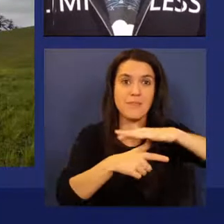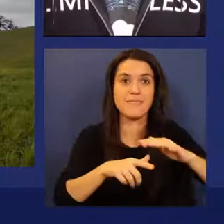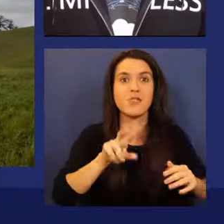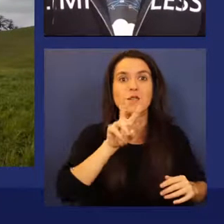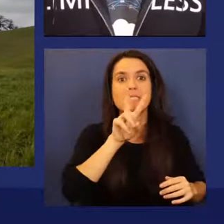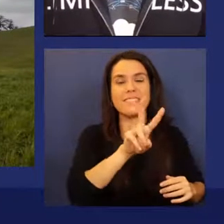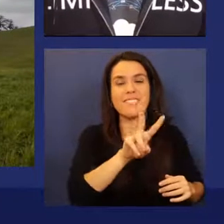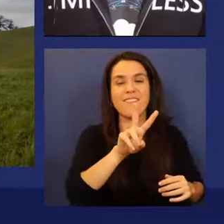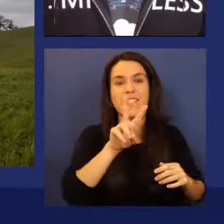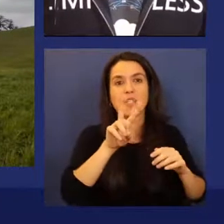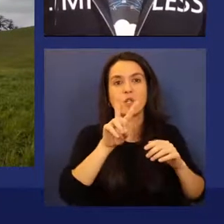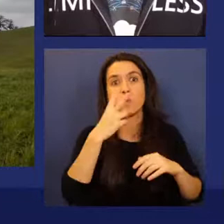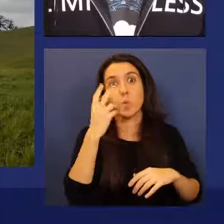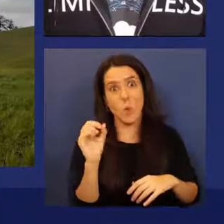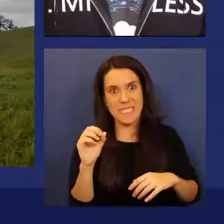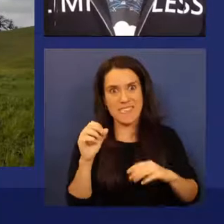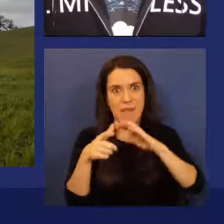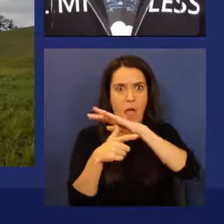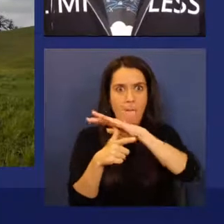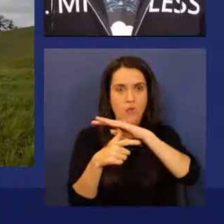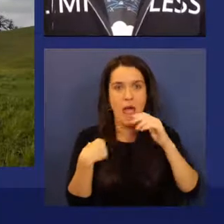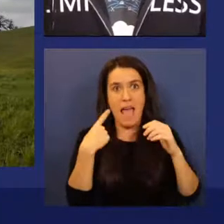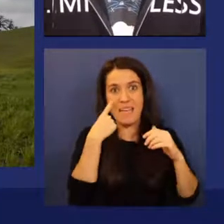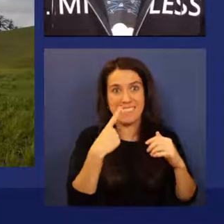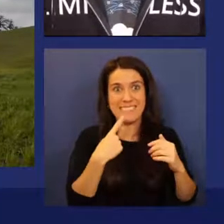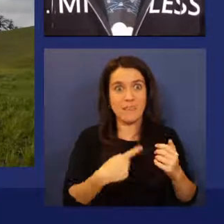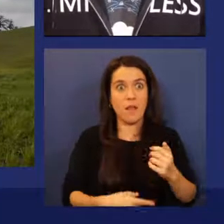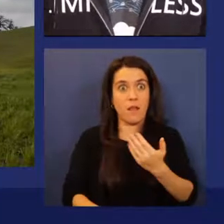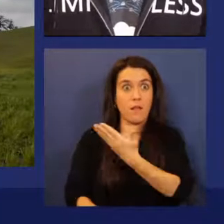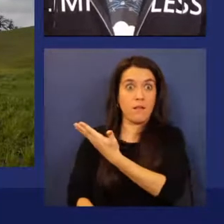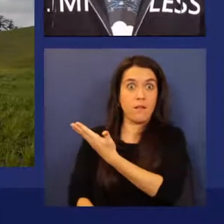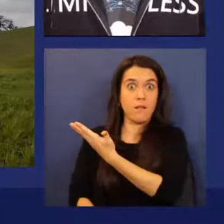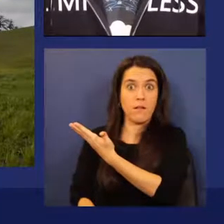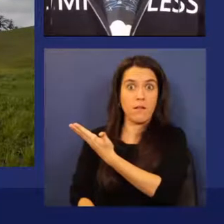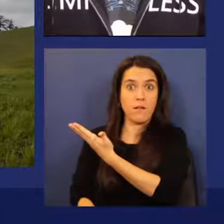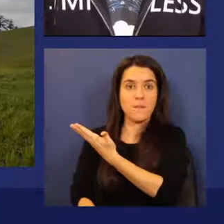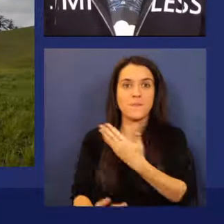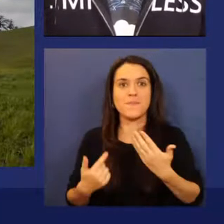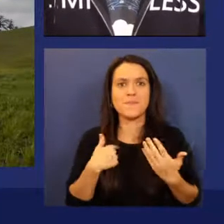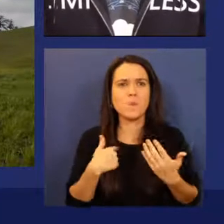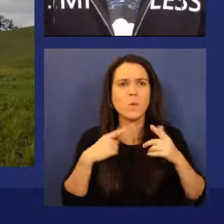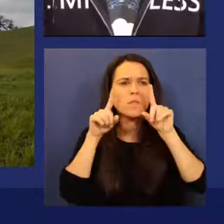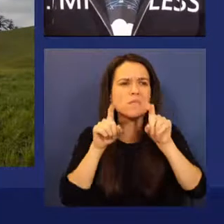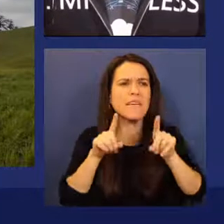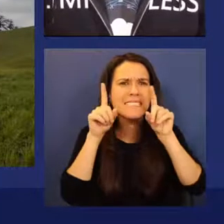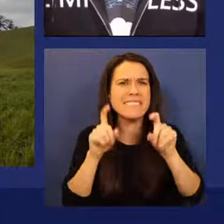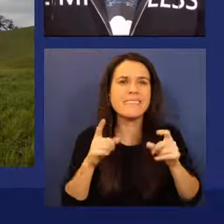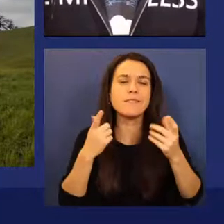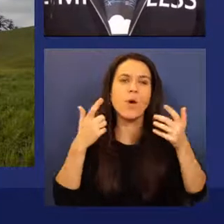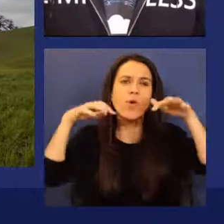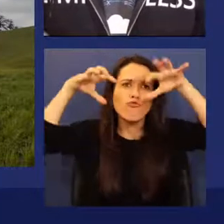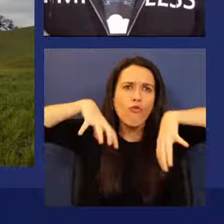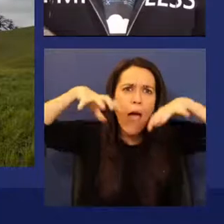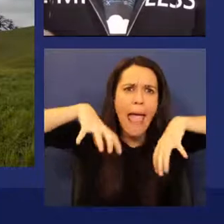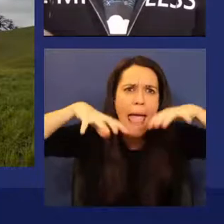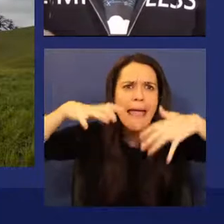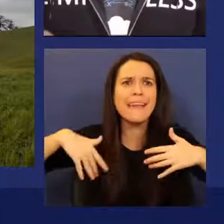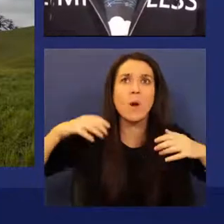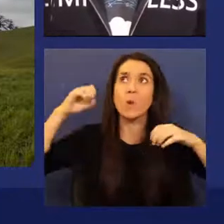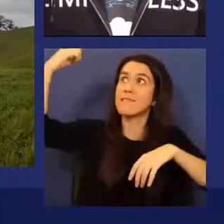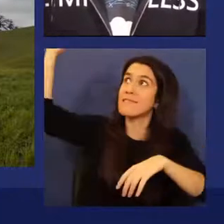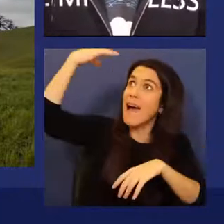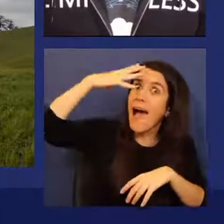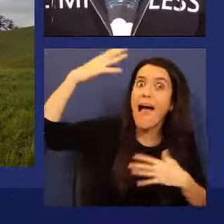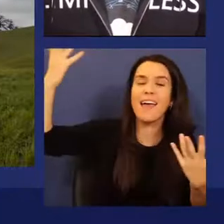5,000 feet. We had to test it at different type of weather patterns, sunny day, cloudy day, rainy day, snowy day, you name it. And